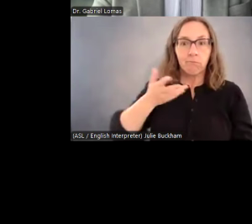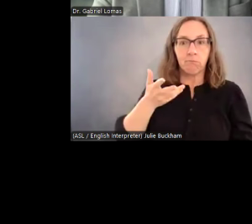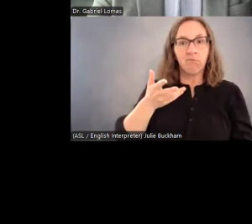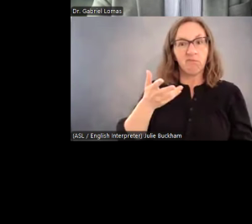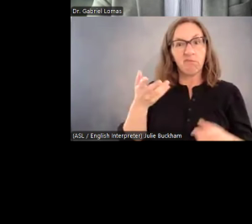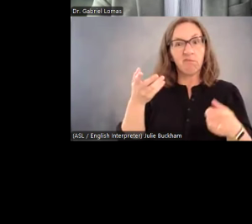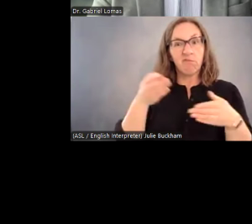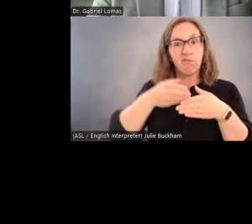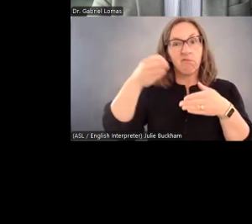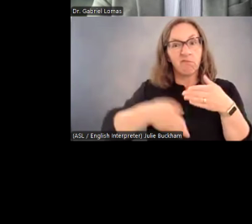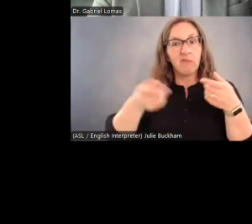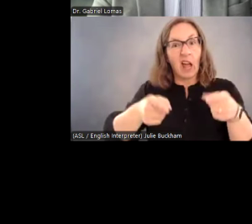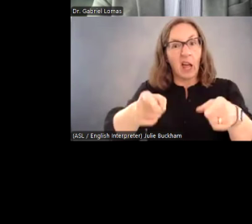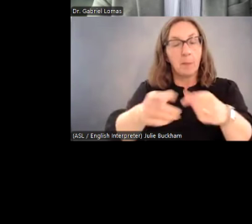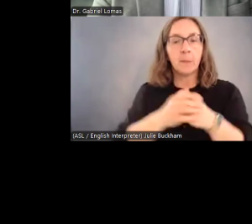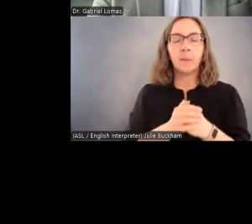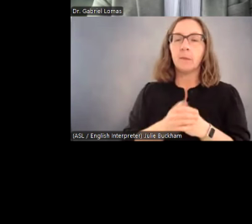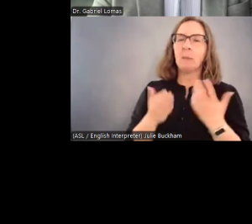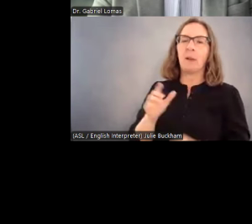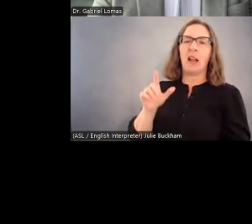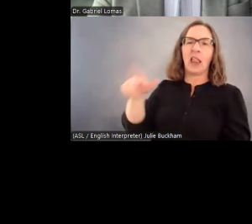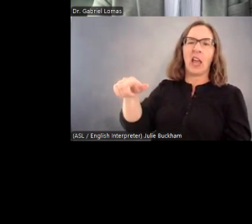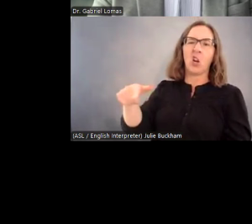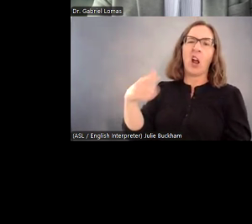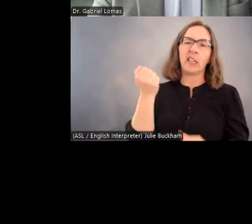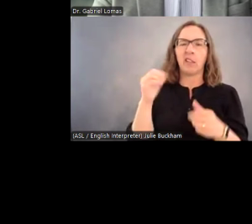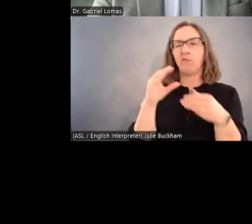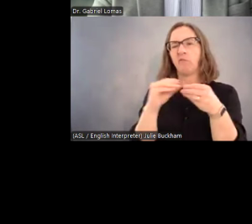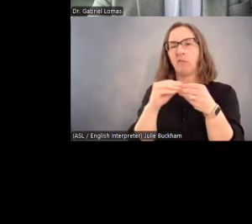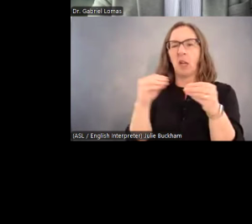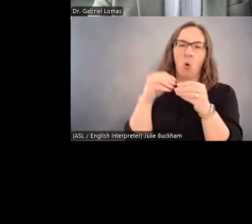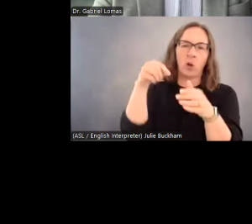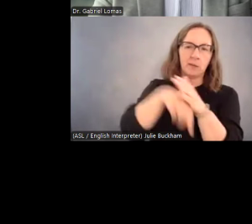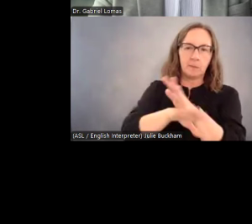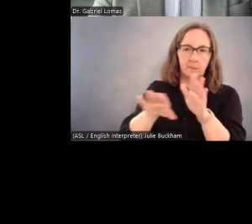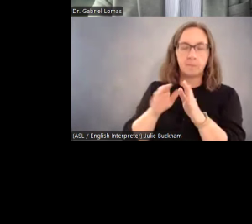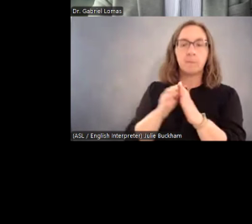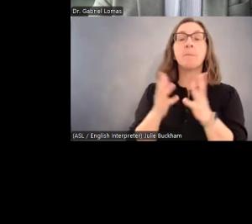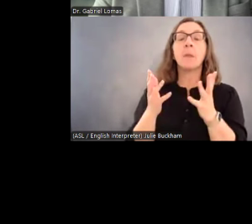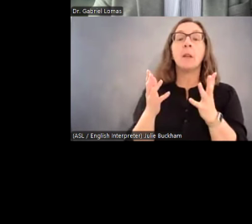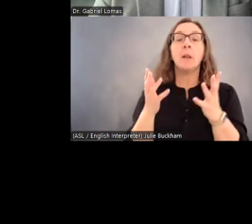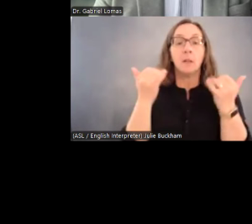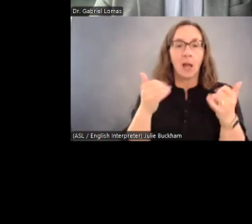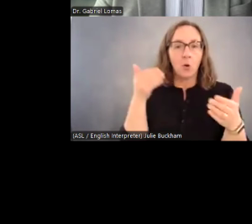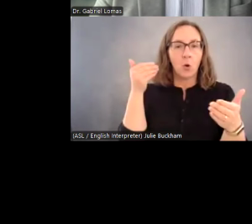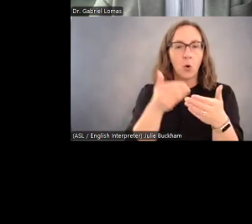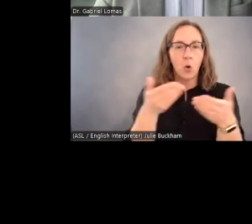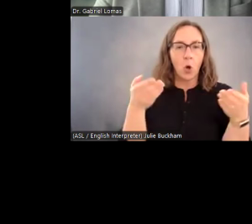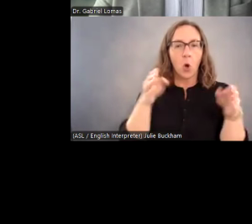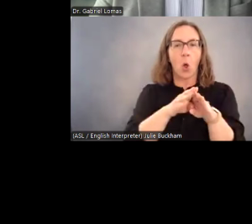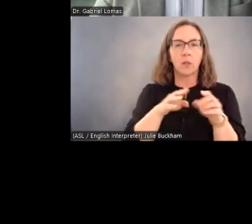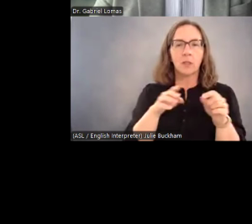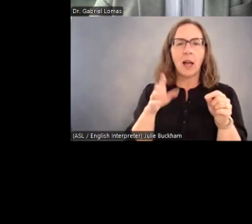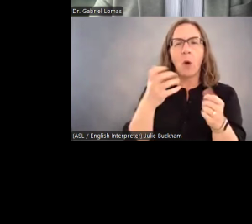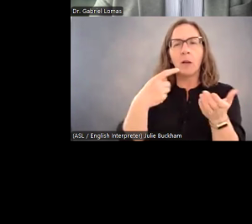At another time, maybe I can share with you some of the excerpts from that. In closing, I'm going to talk about a few of the cases